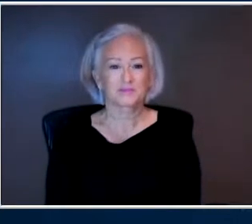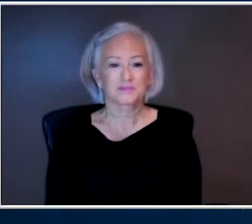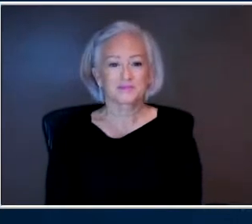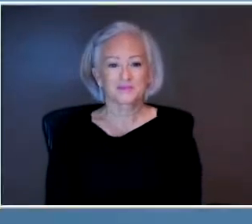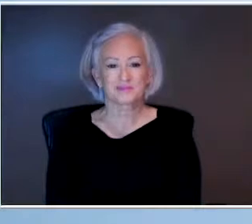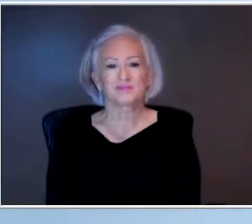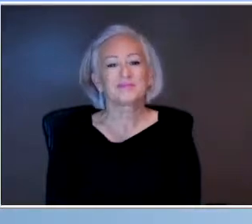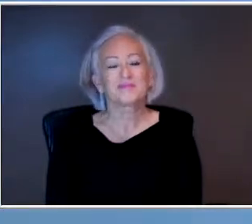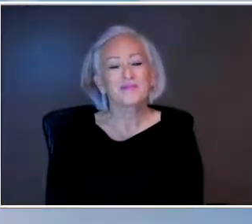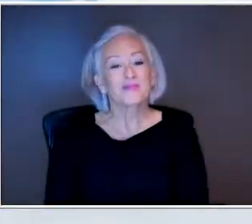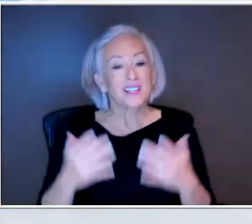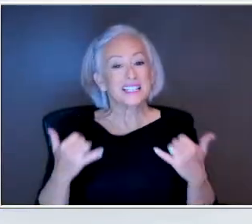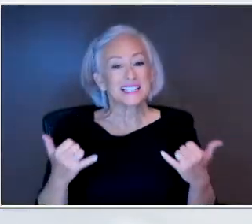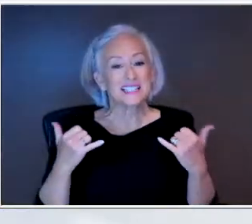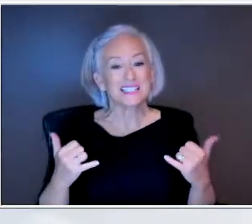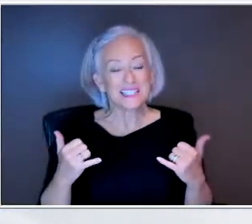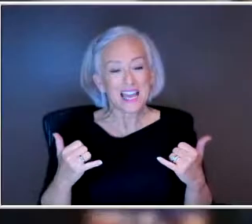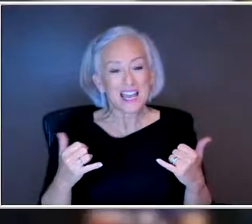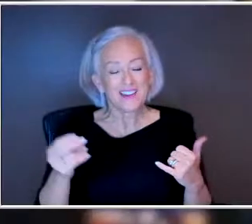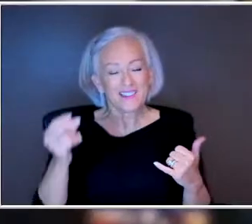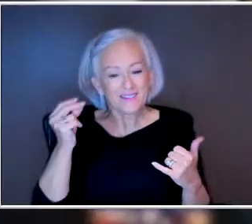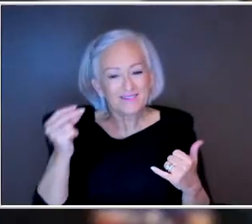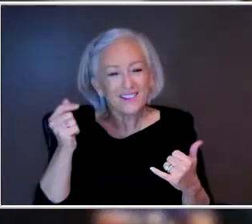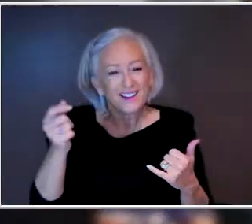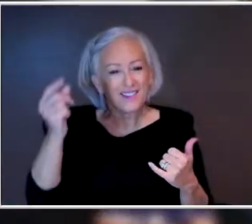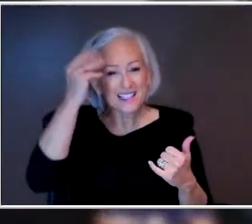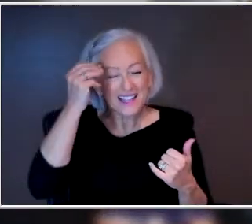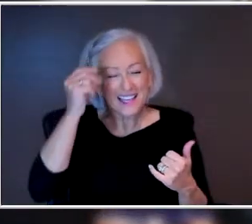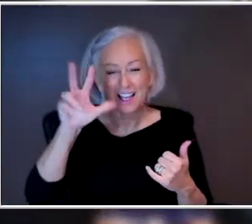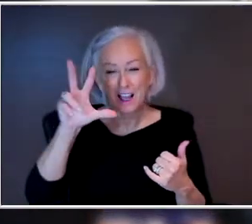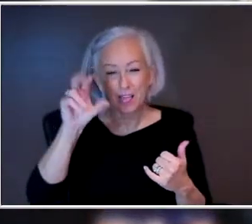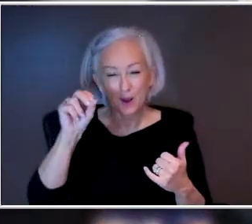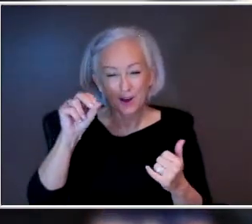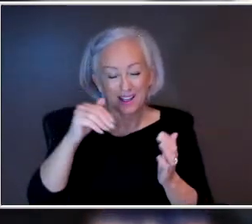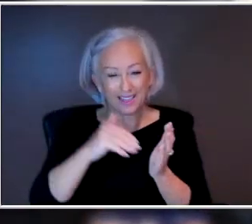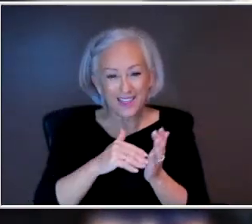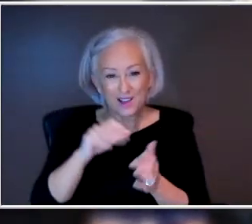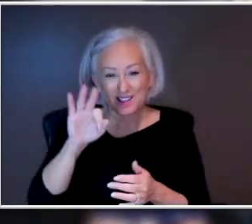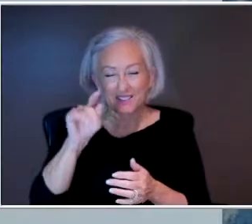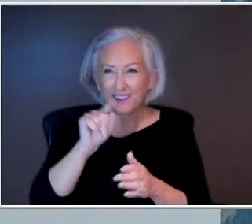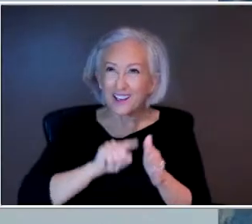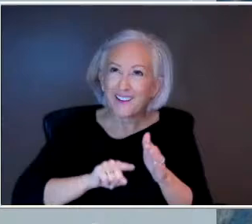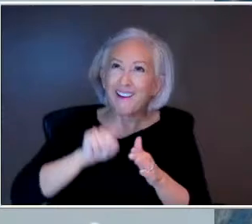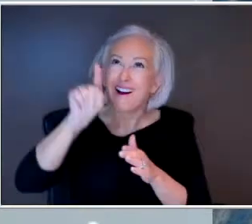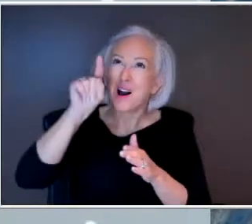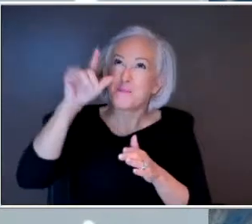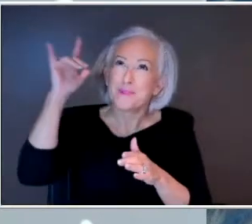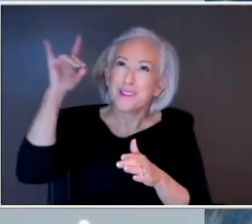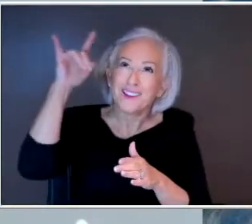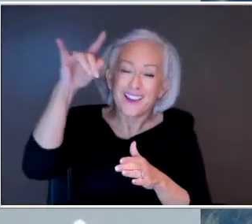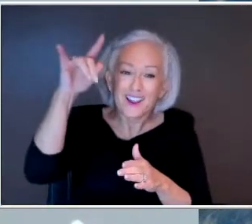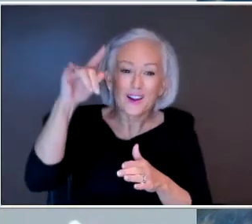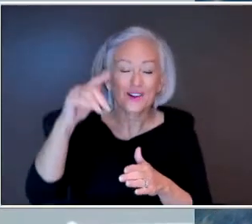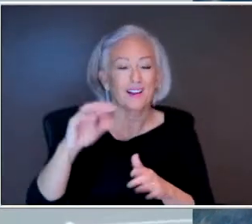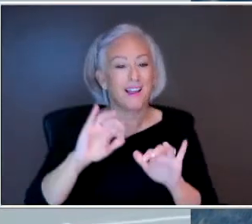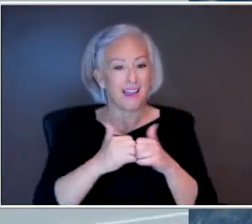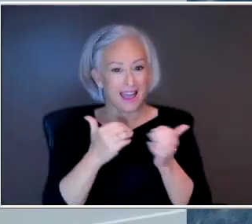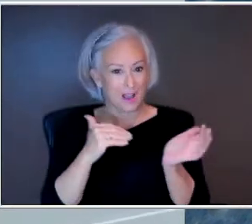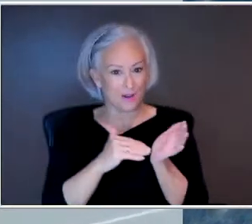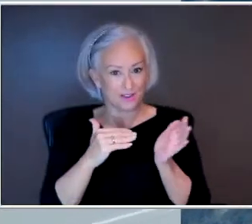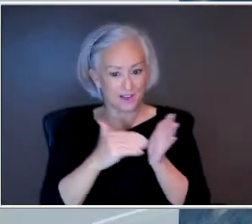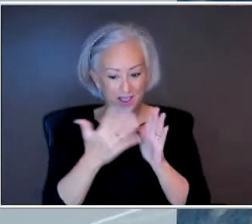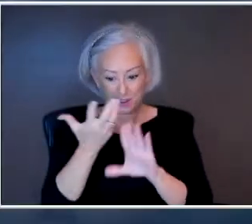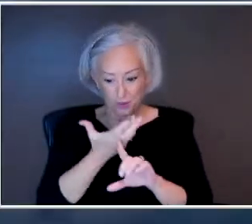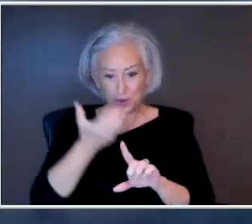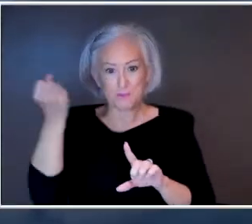Coming up today, quick thinking 30,000 feet in the air. How doctors on the ground removed this from a passenger's brain